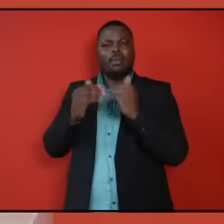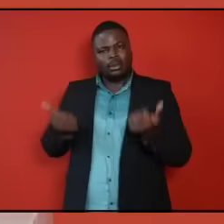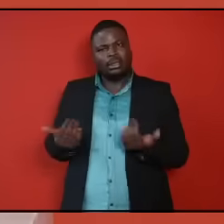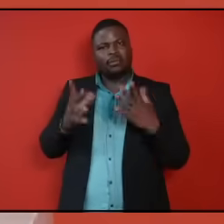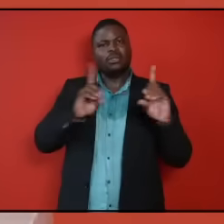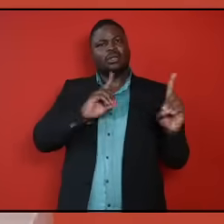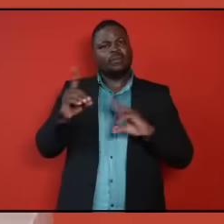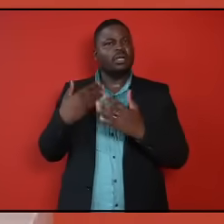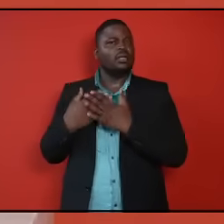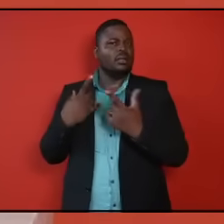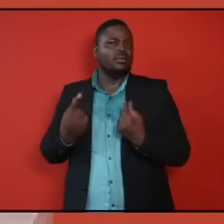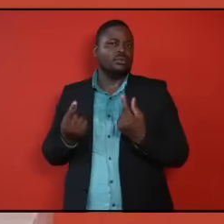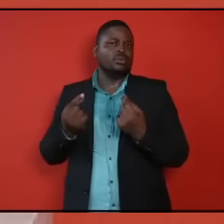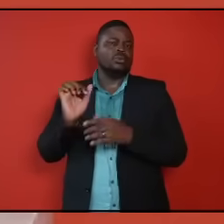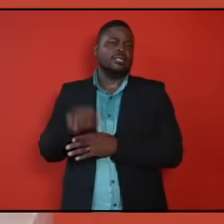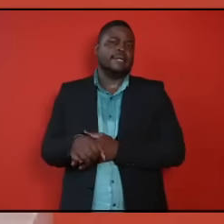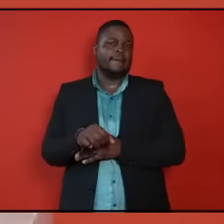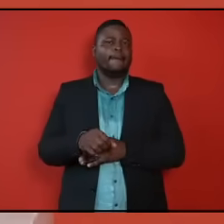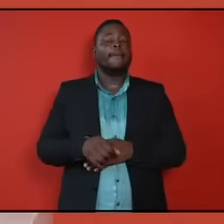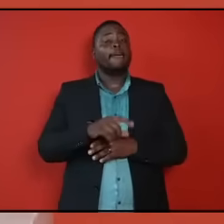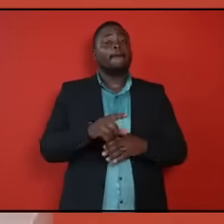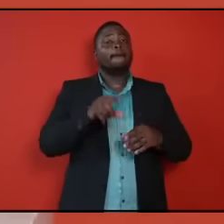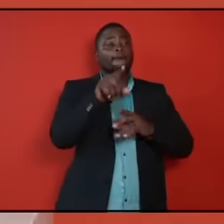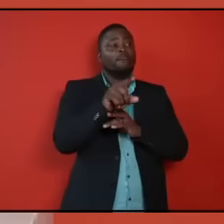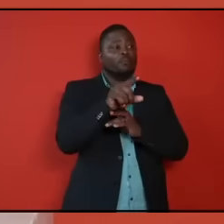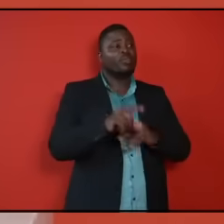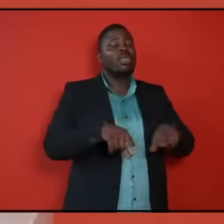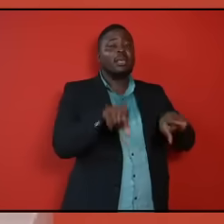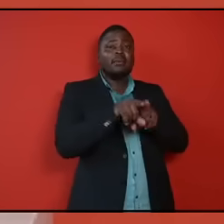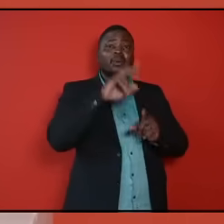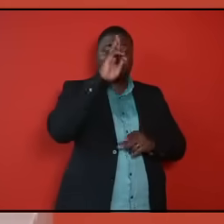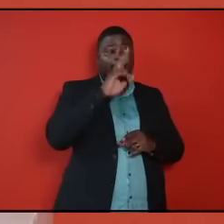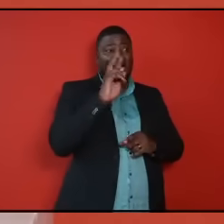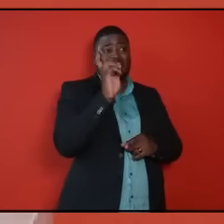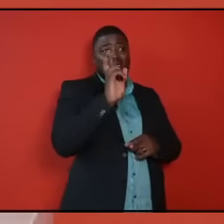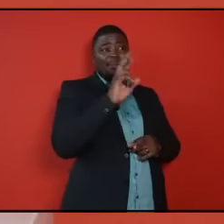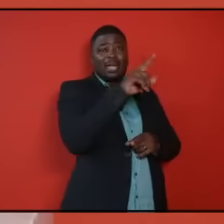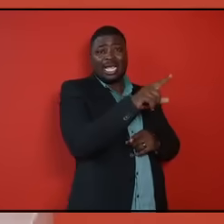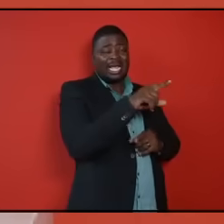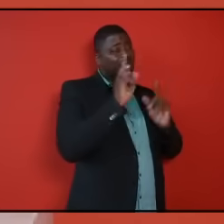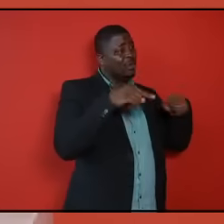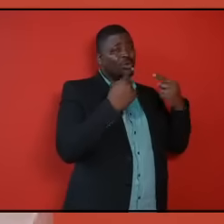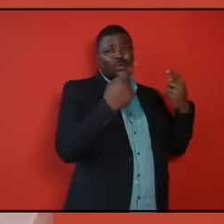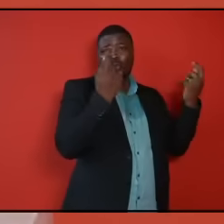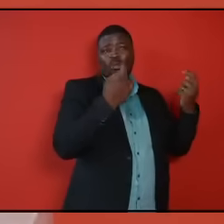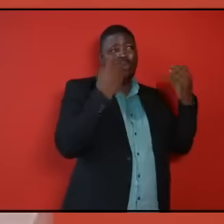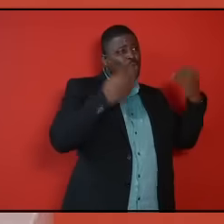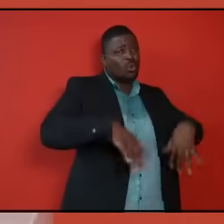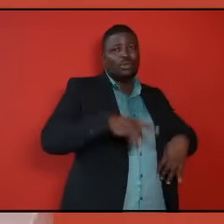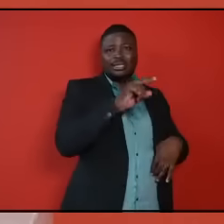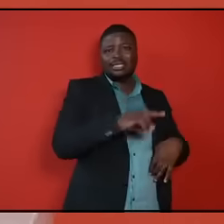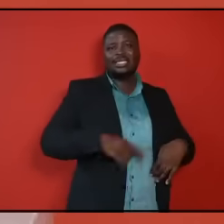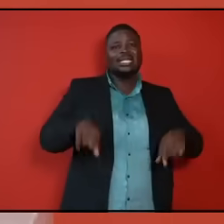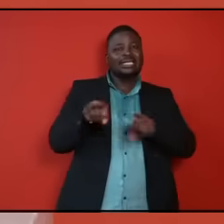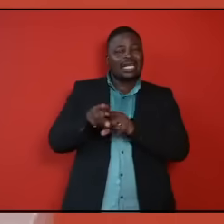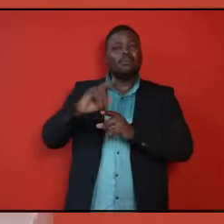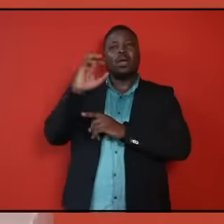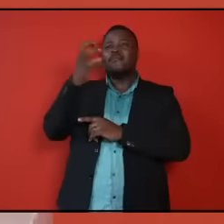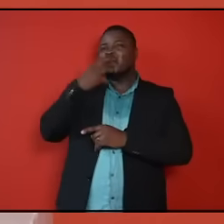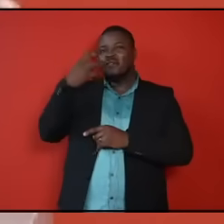lose. Rustenburg is not that kind of municipality to lose. Polokwane is not the kind of municipality to